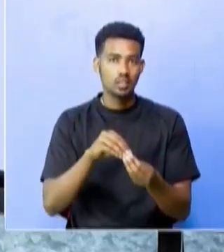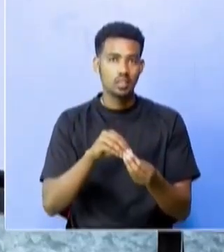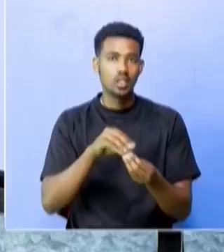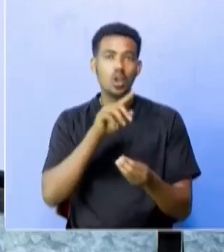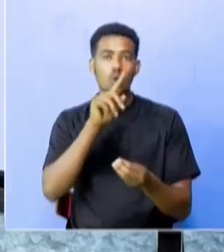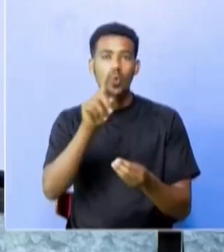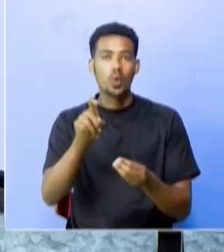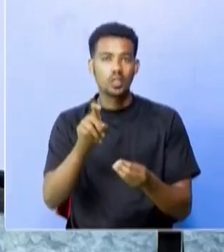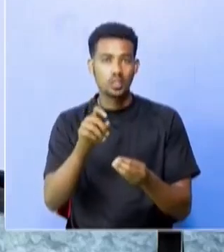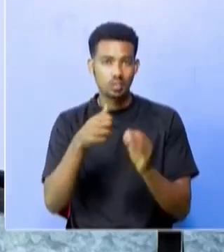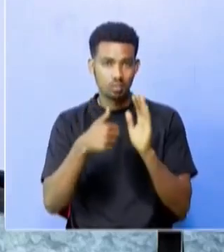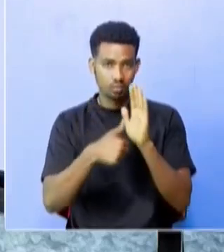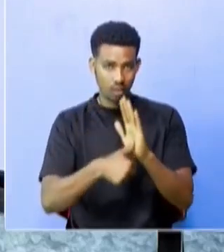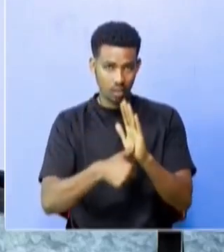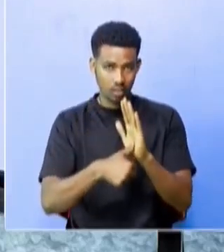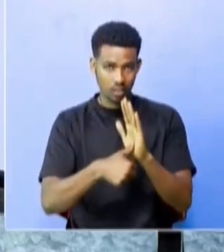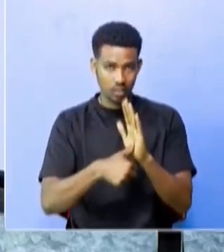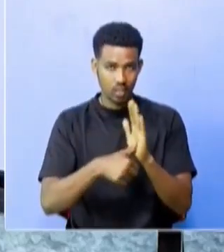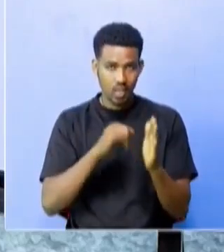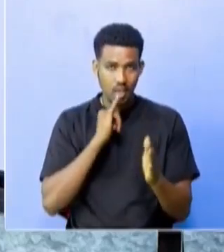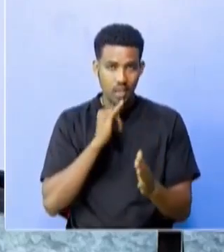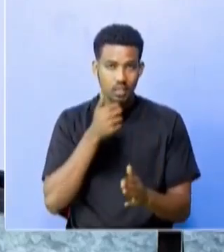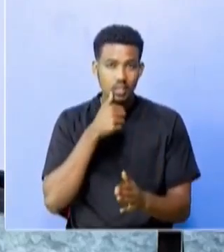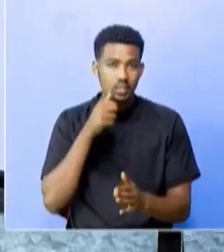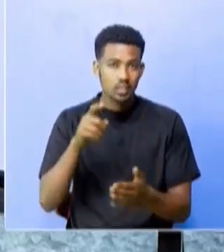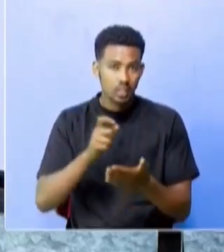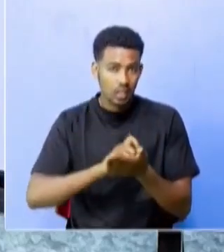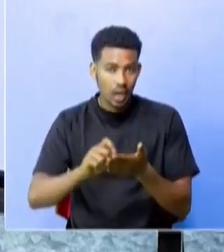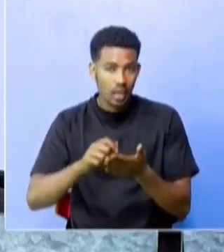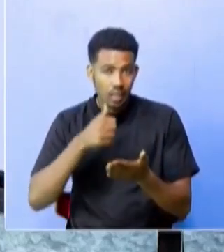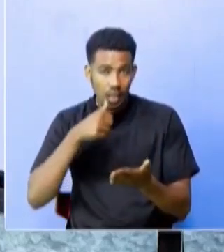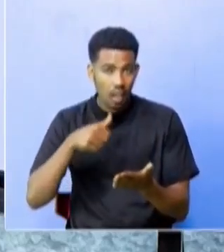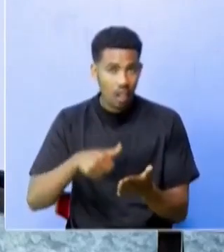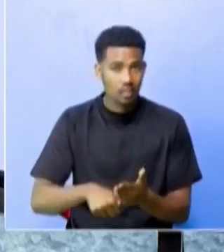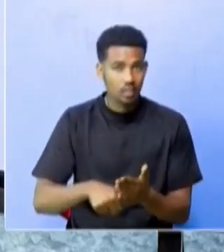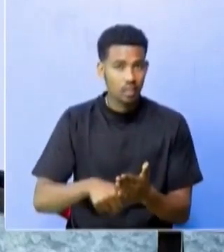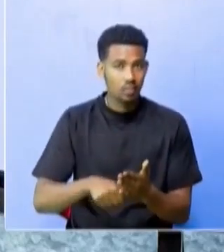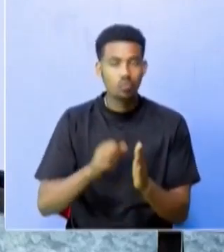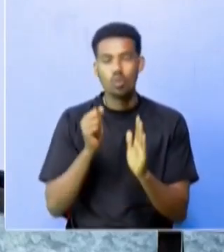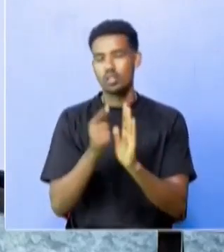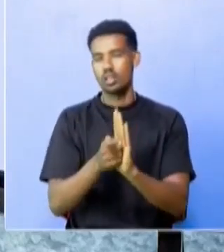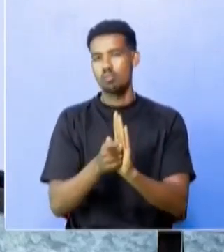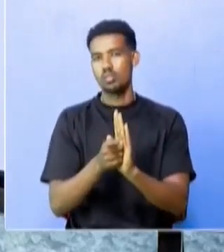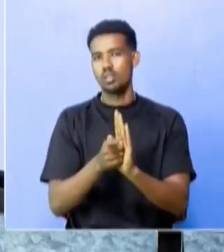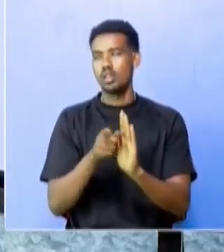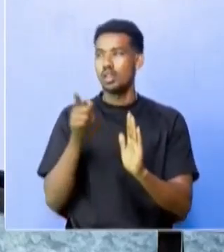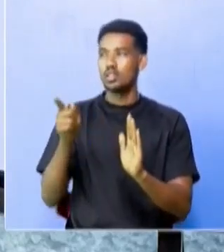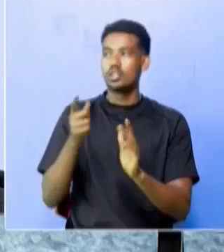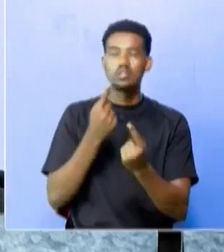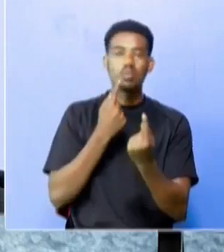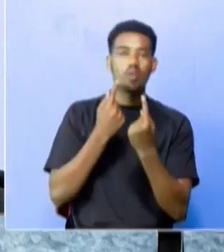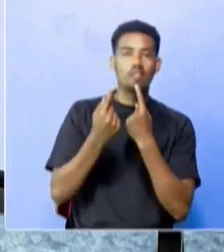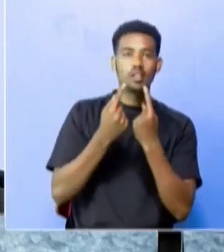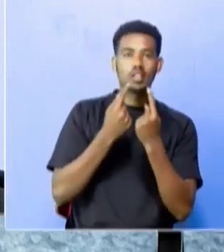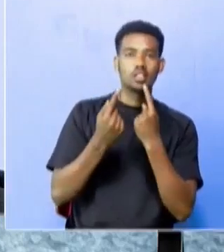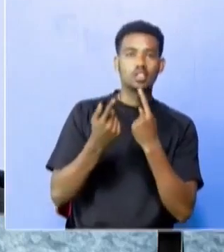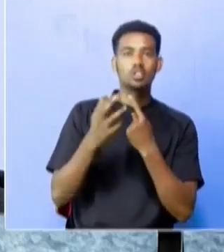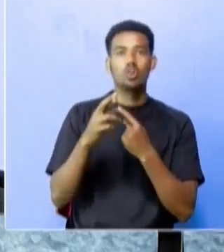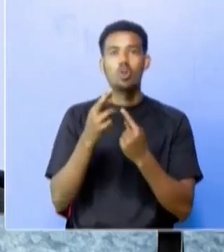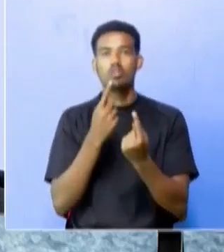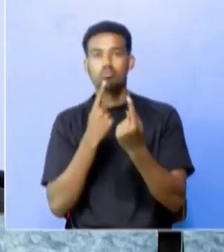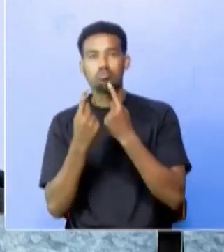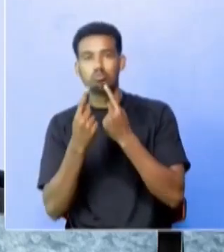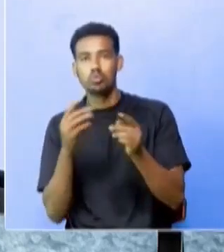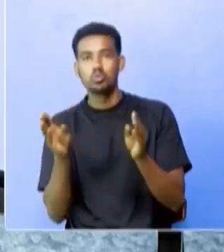Is she writing a letter? For example, let us make this conversation or a dialogue with